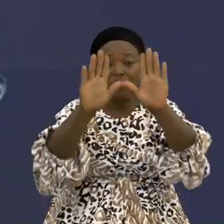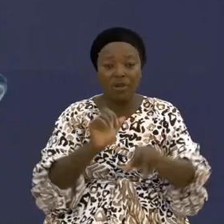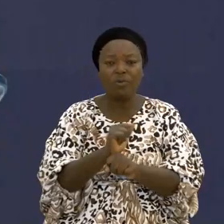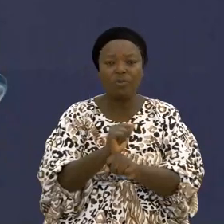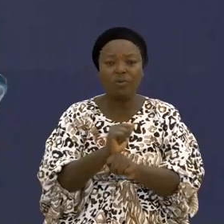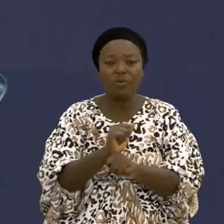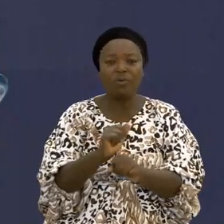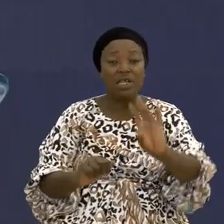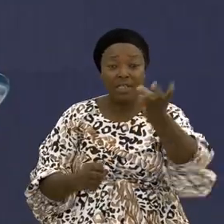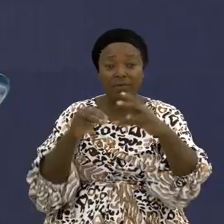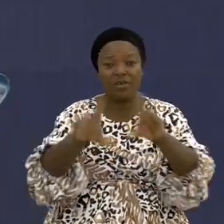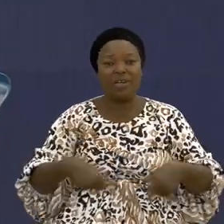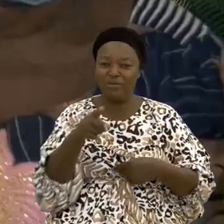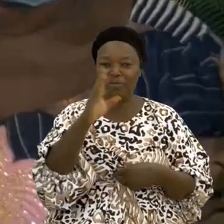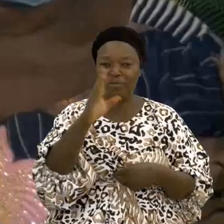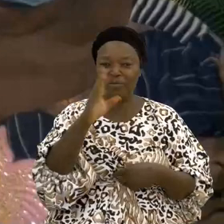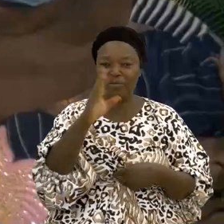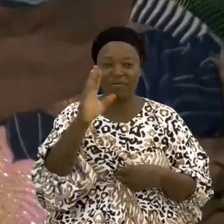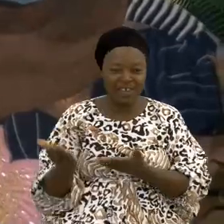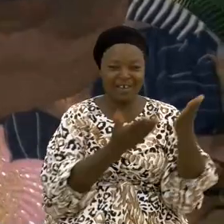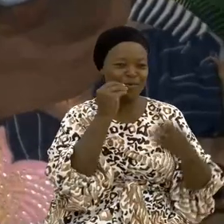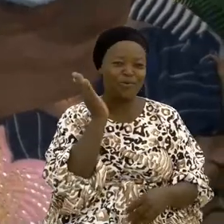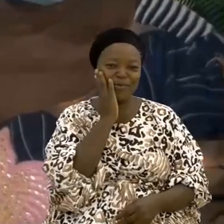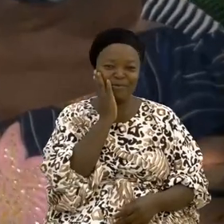your life, you will carry go.